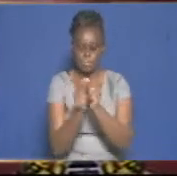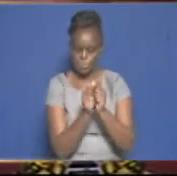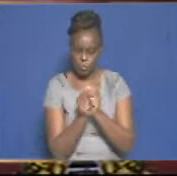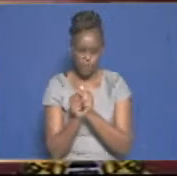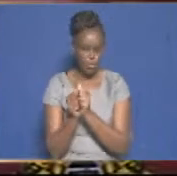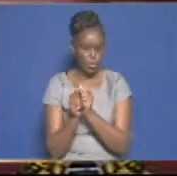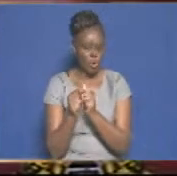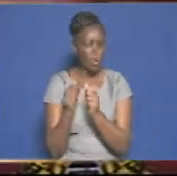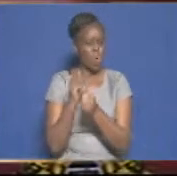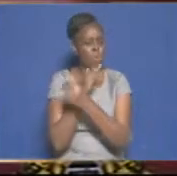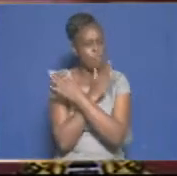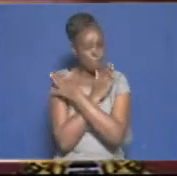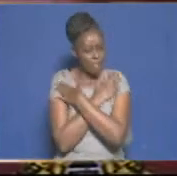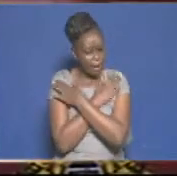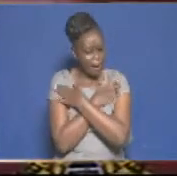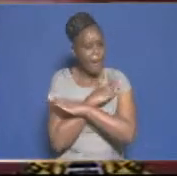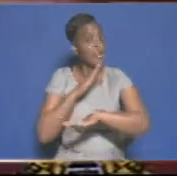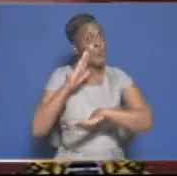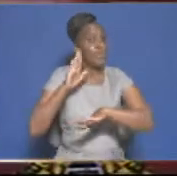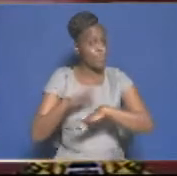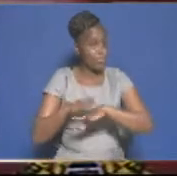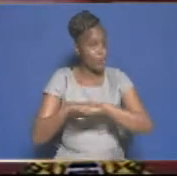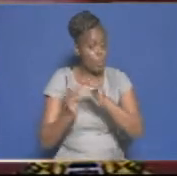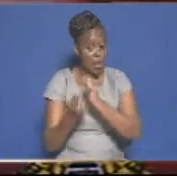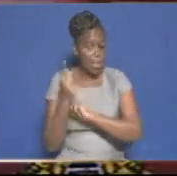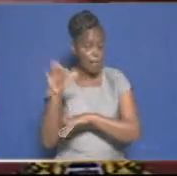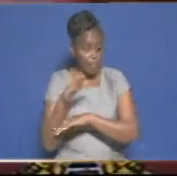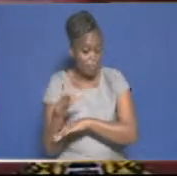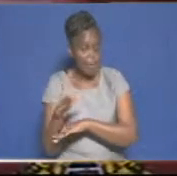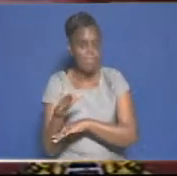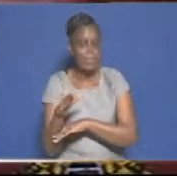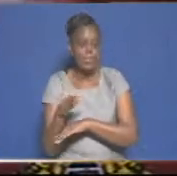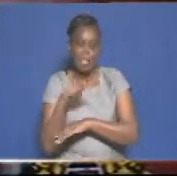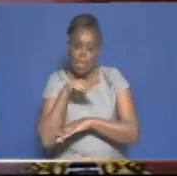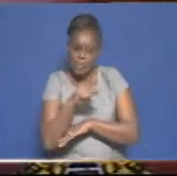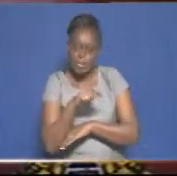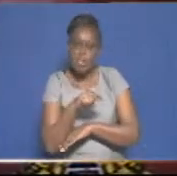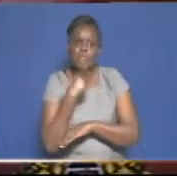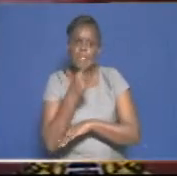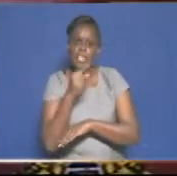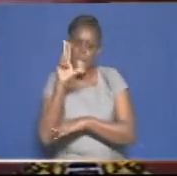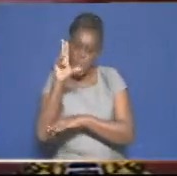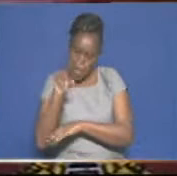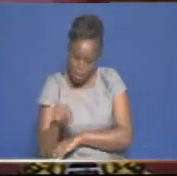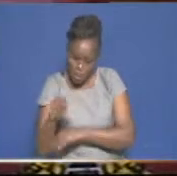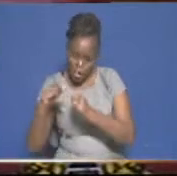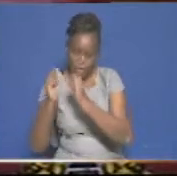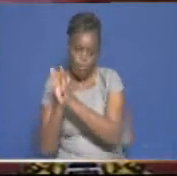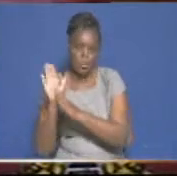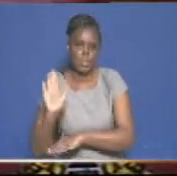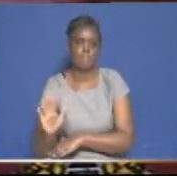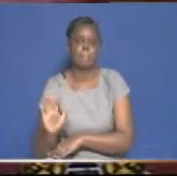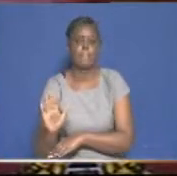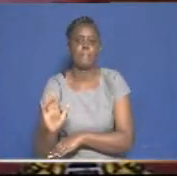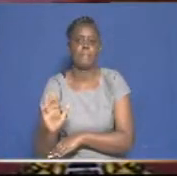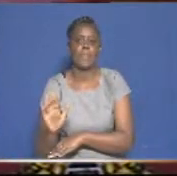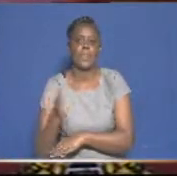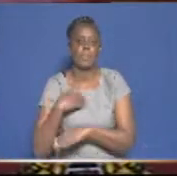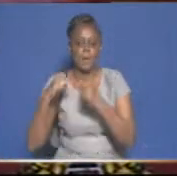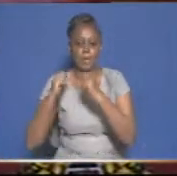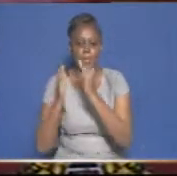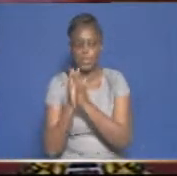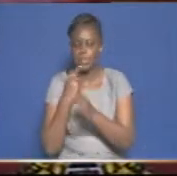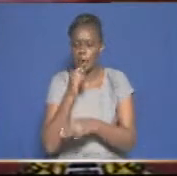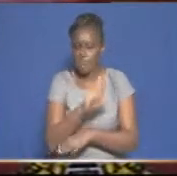very good friends, particularly the 11th Parliament. Yes. Jakoyo will say no, and we agree with him by the time we're entering the chamber. And I'll agree with him, I'll tell